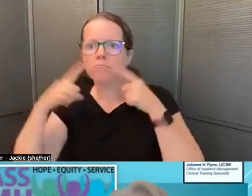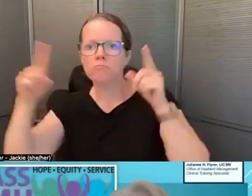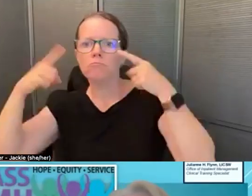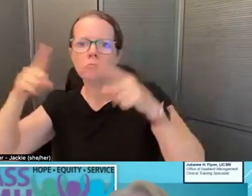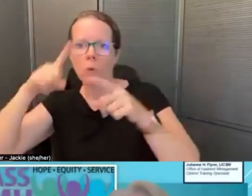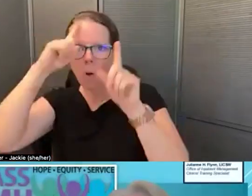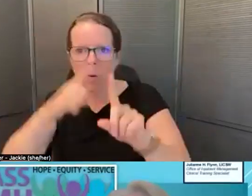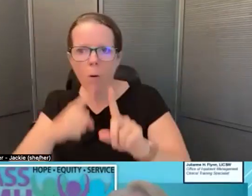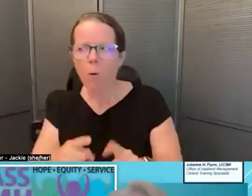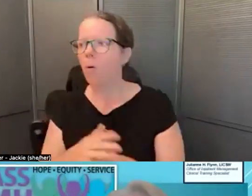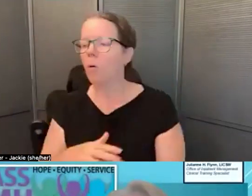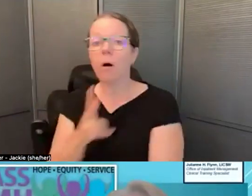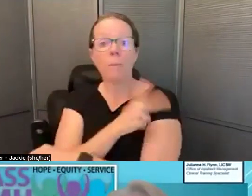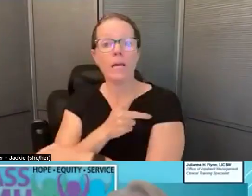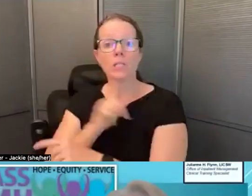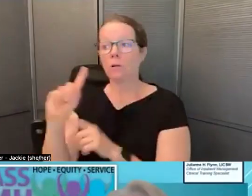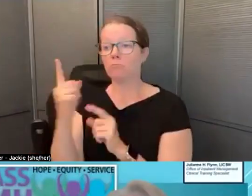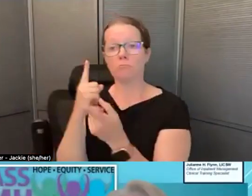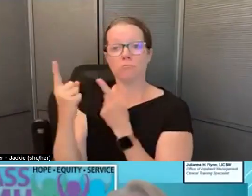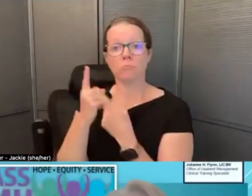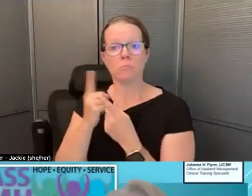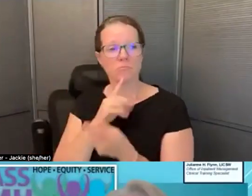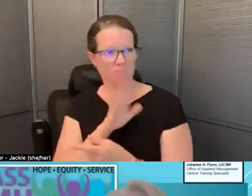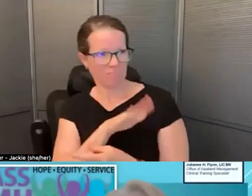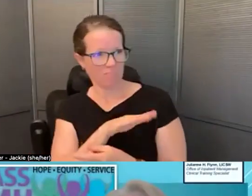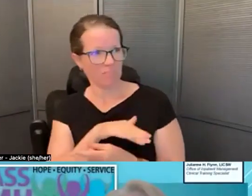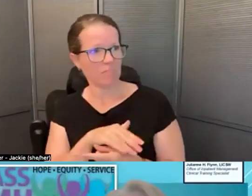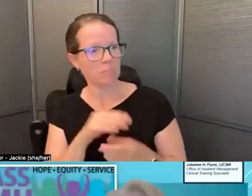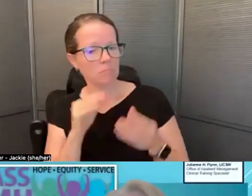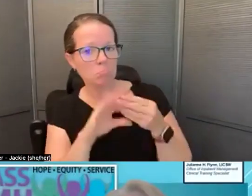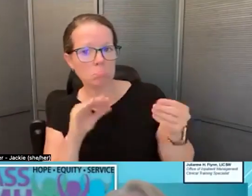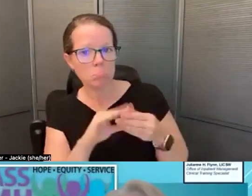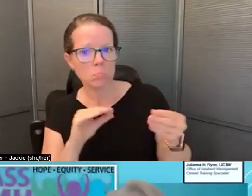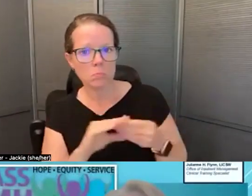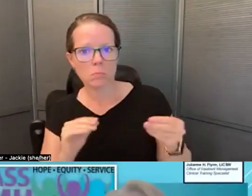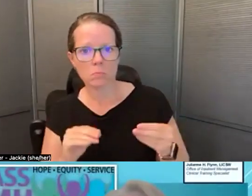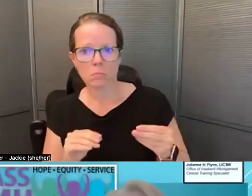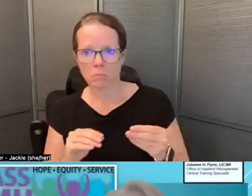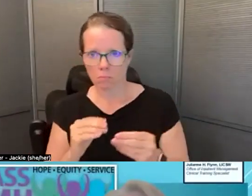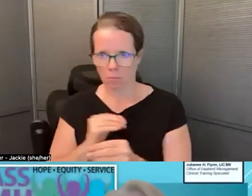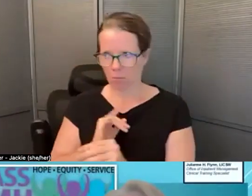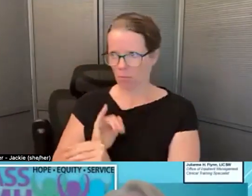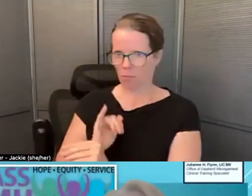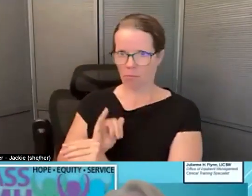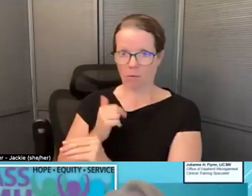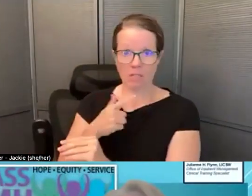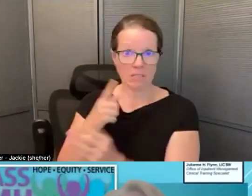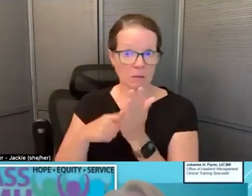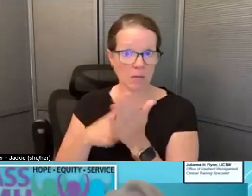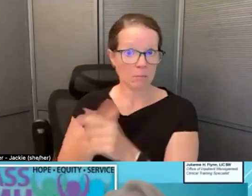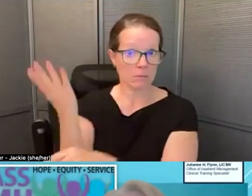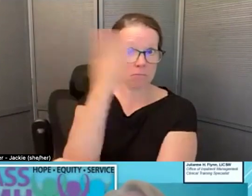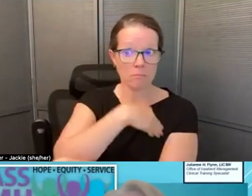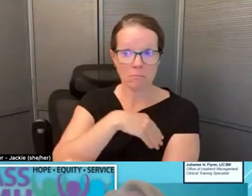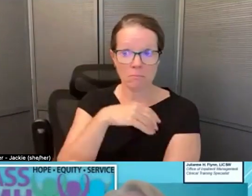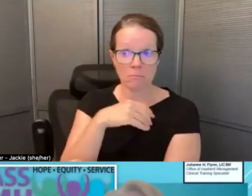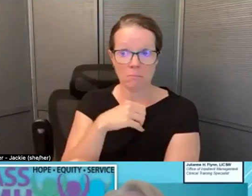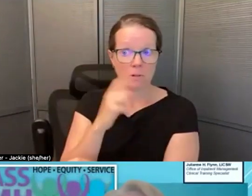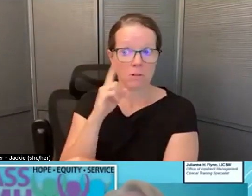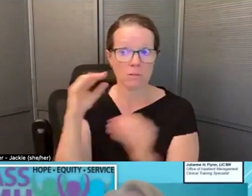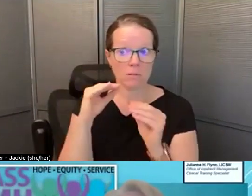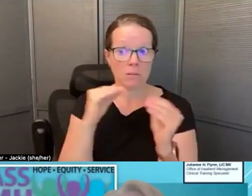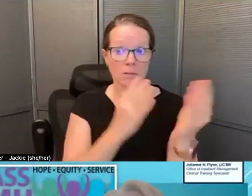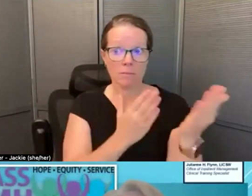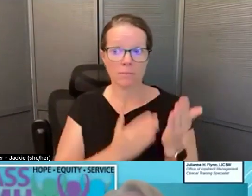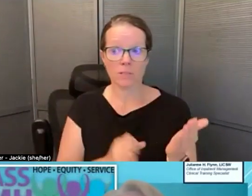us certain things that might be missed in shift report. And then we're like, oh my gosh, we didn't know that. Thank you so much. If they, it's